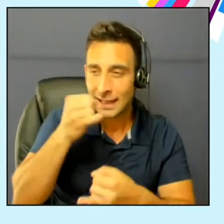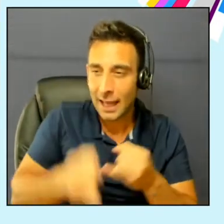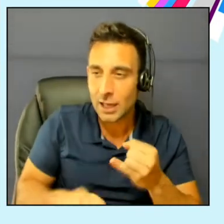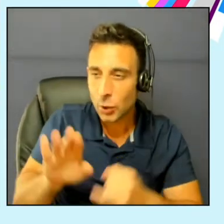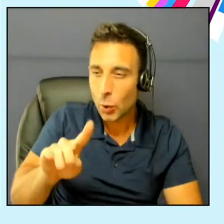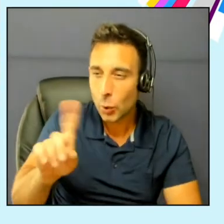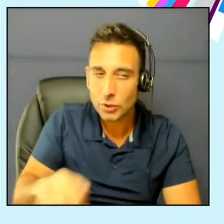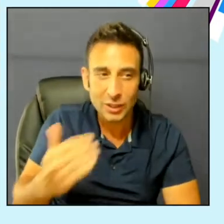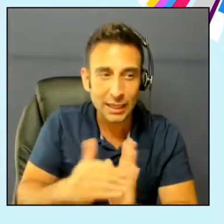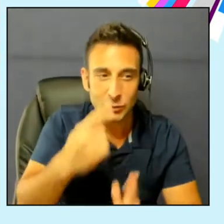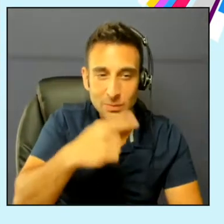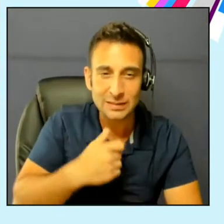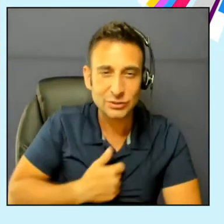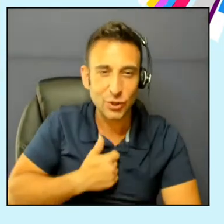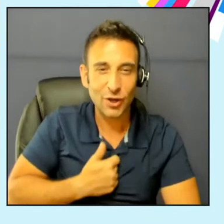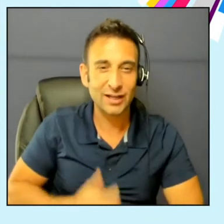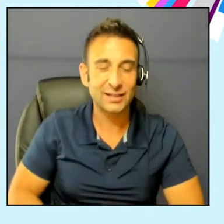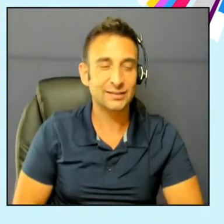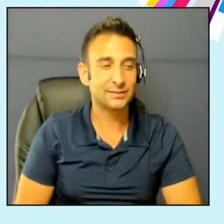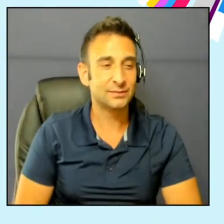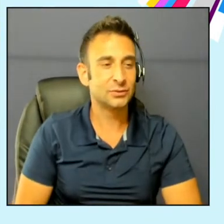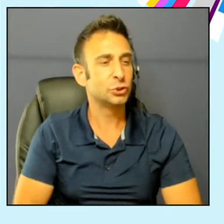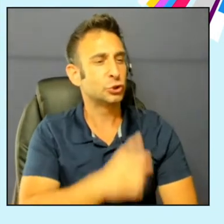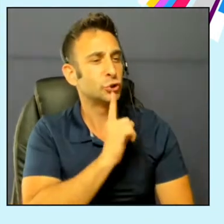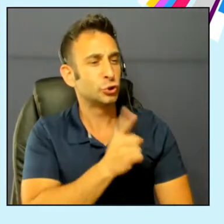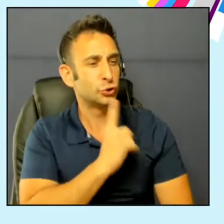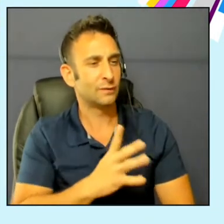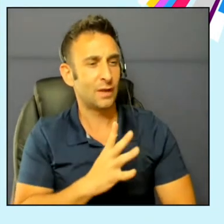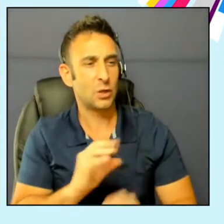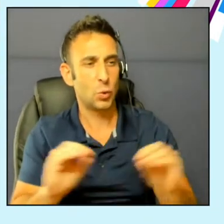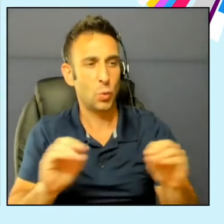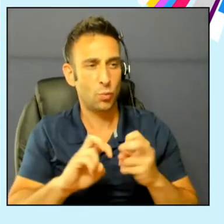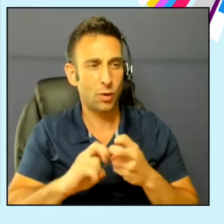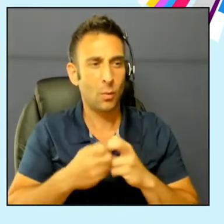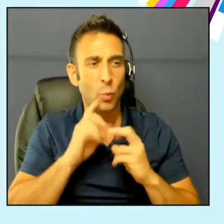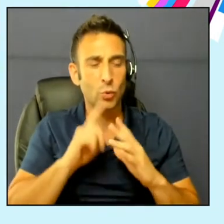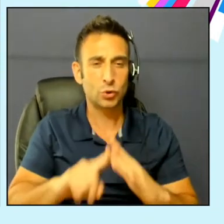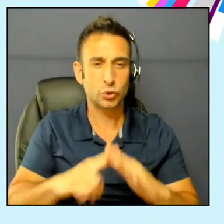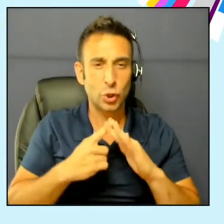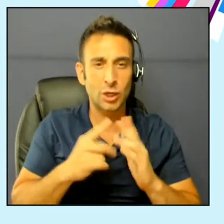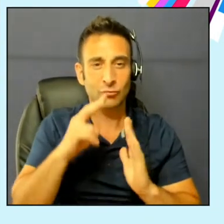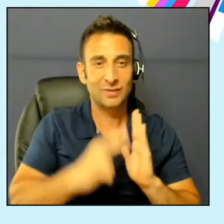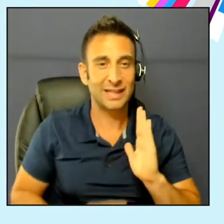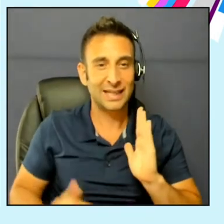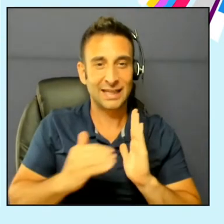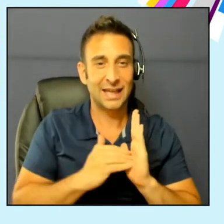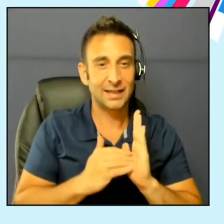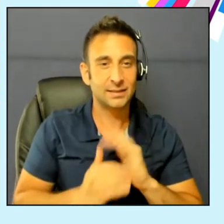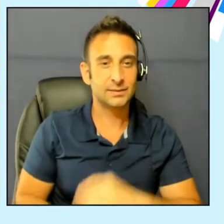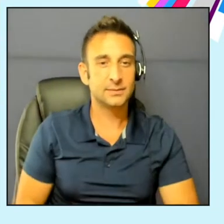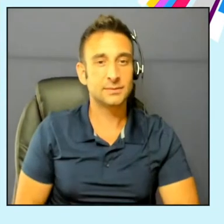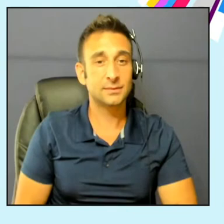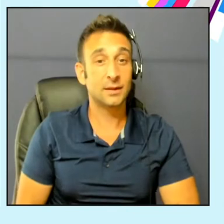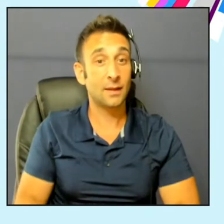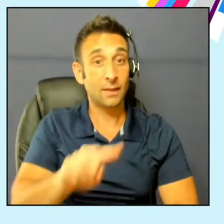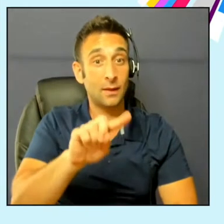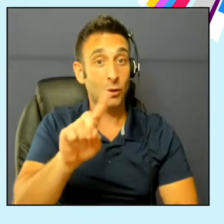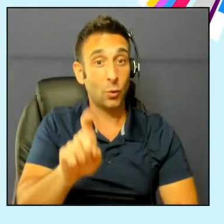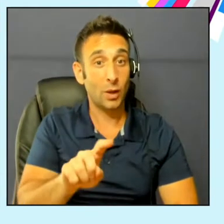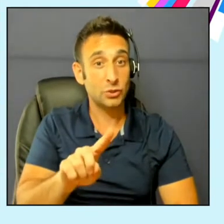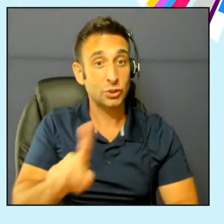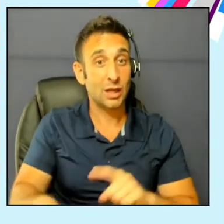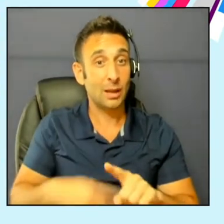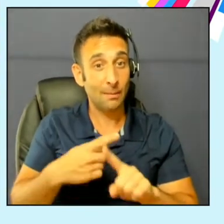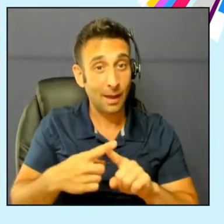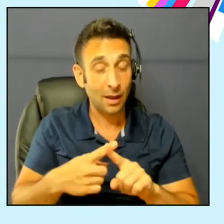sorry. Sure, no problem. So let me read it again. The question is around the fact that there are a